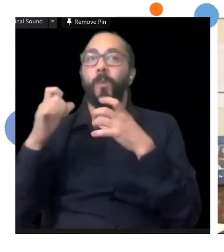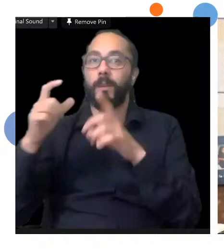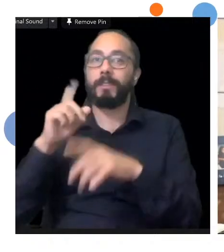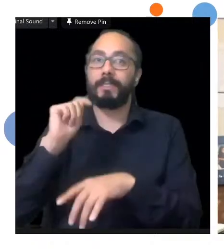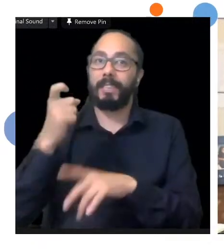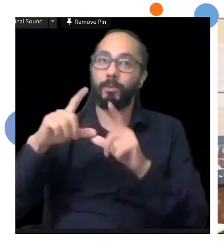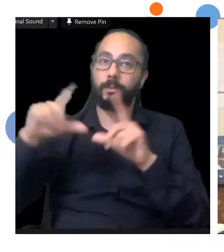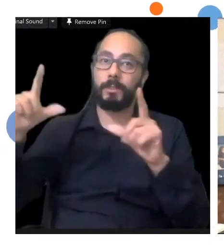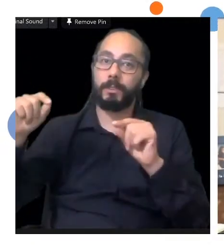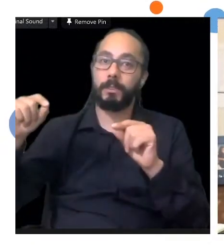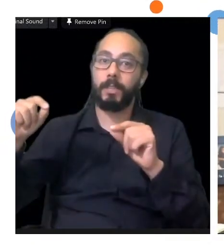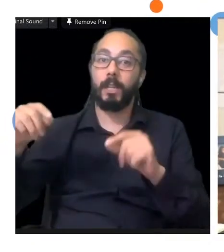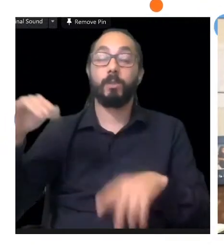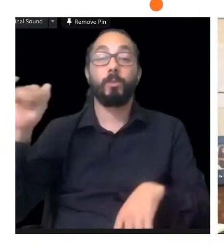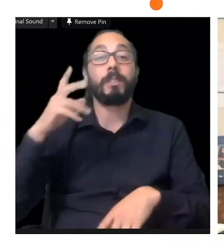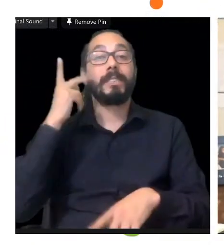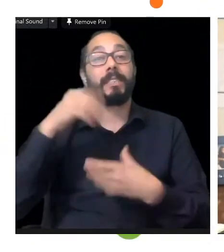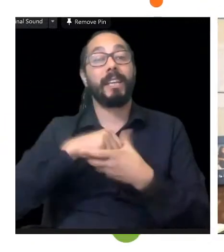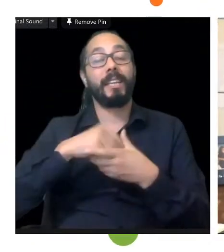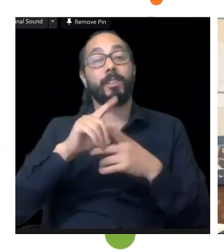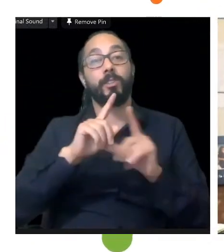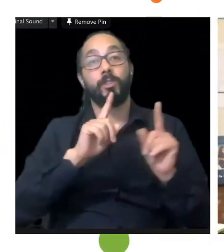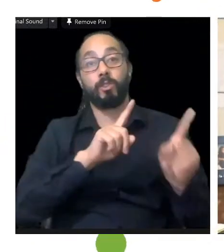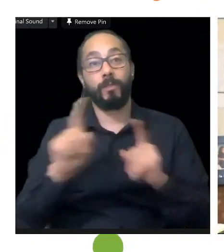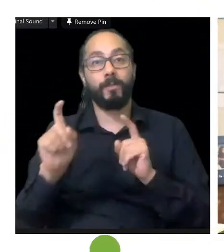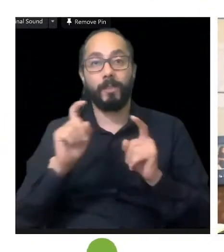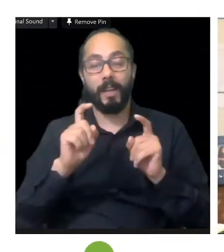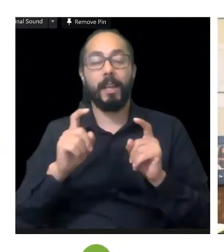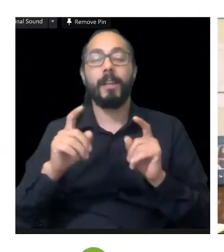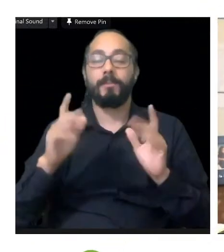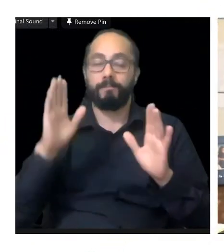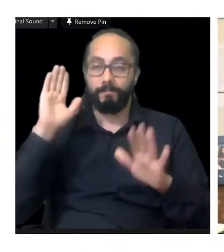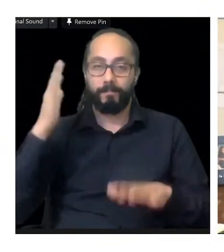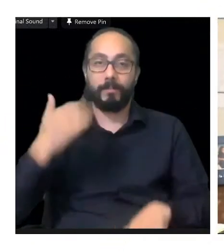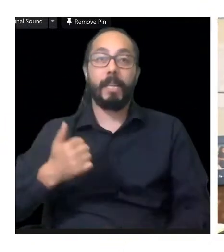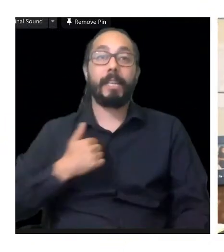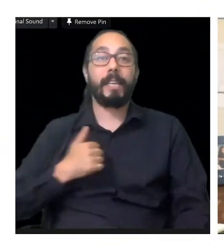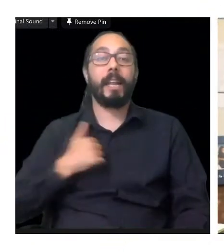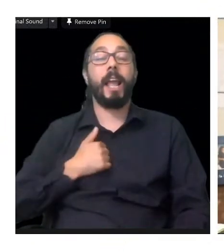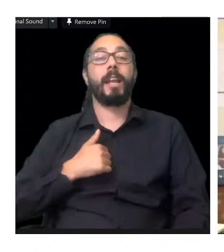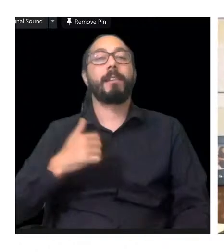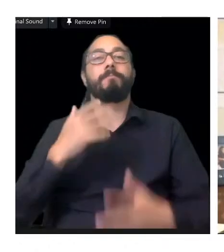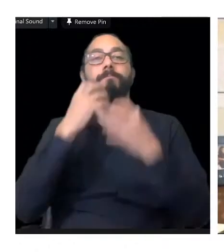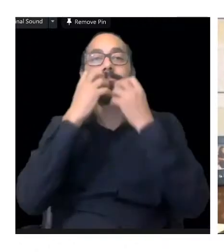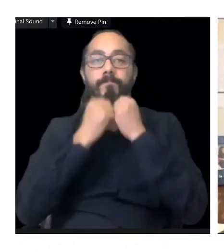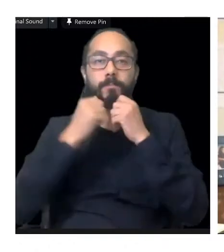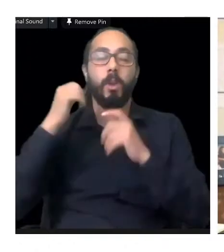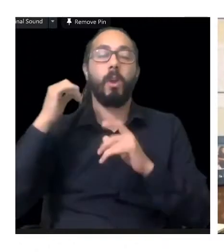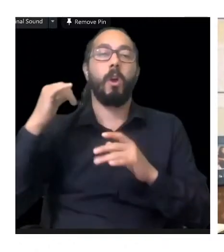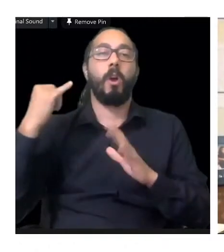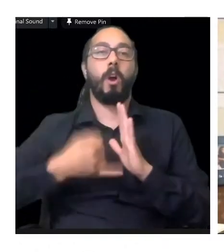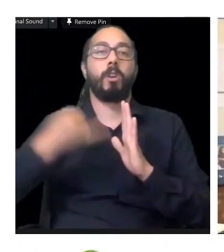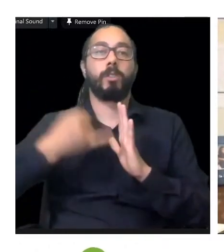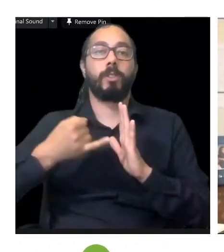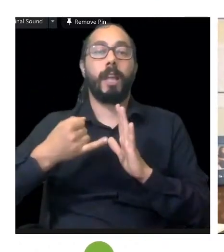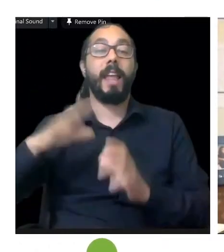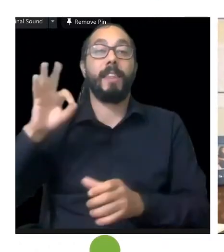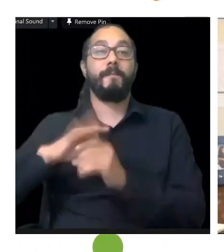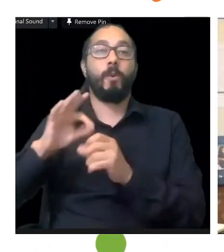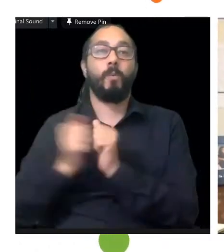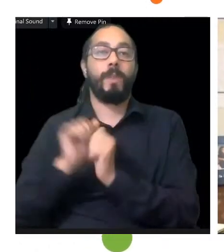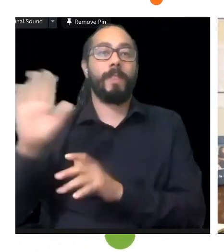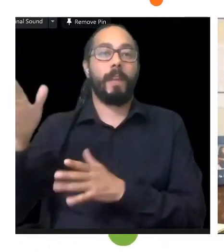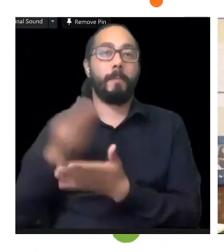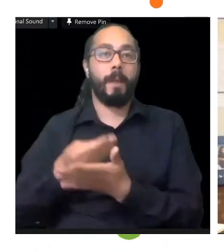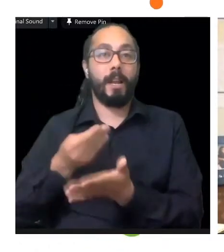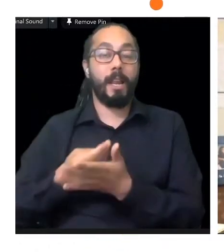that Canadians care about the arts, want to vote with their dollars for it. If they had the capacity, they would give more. And so I